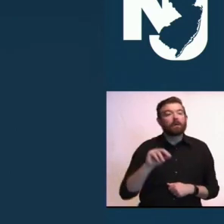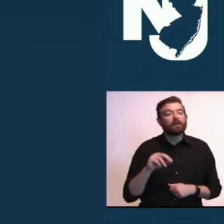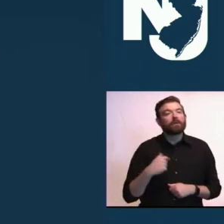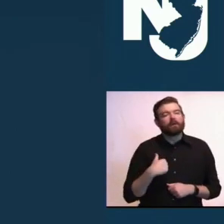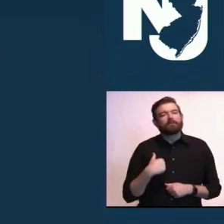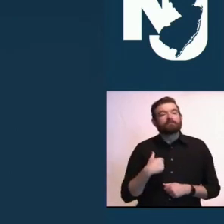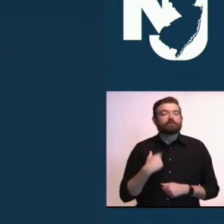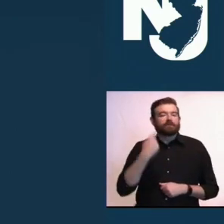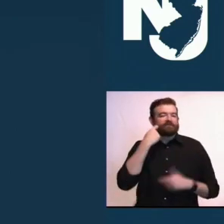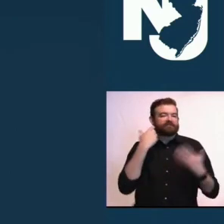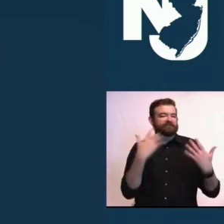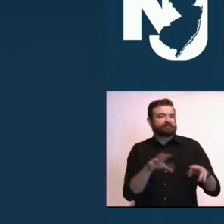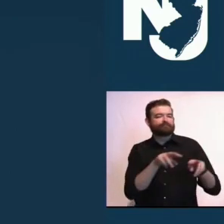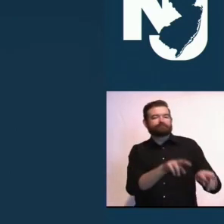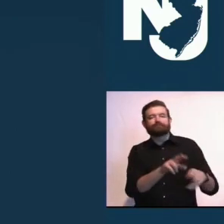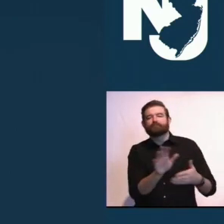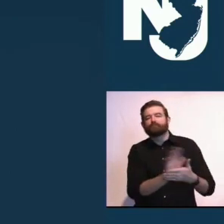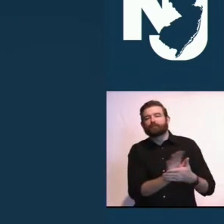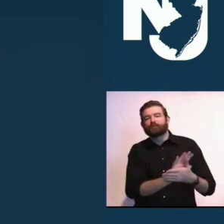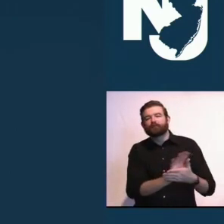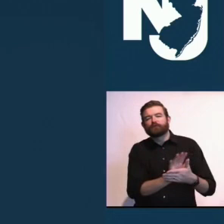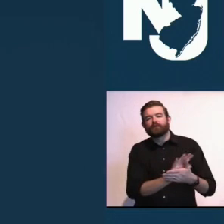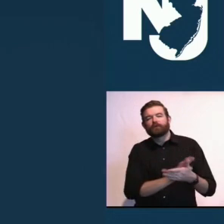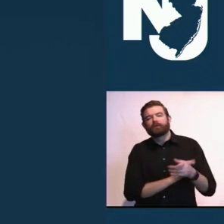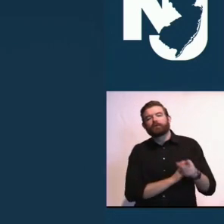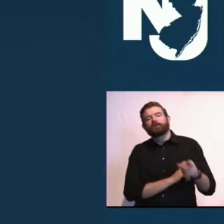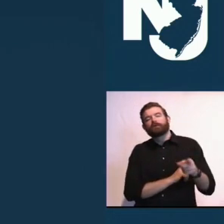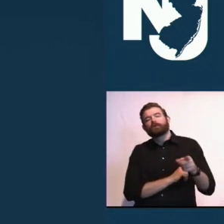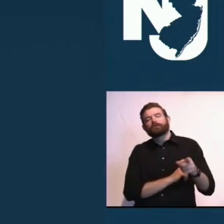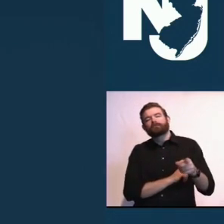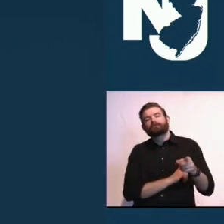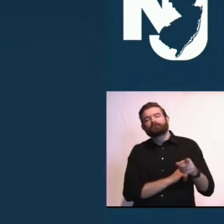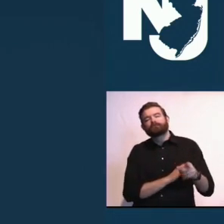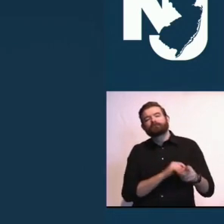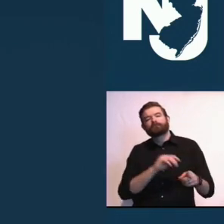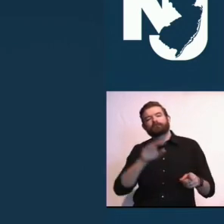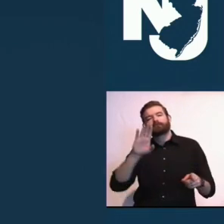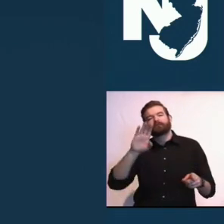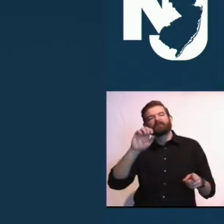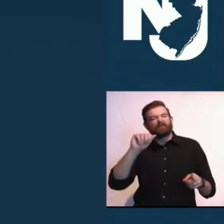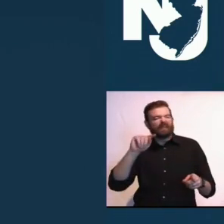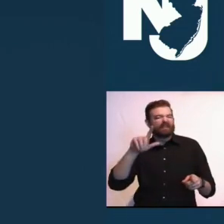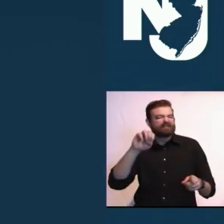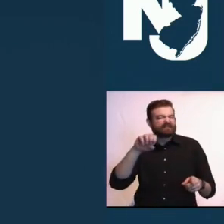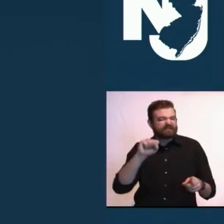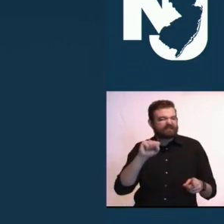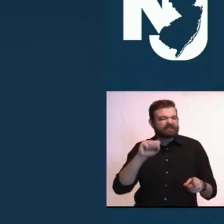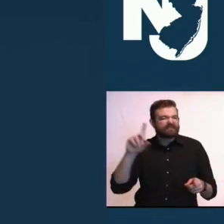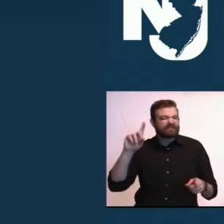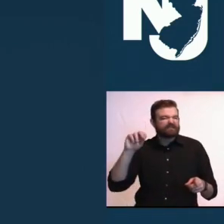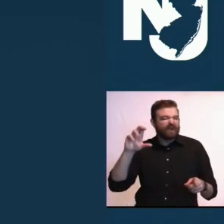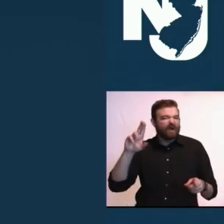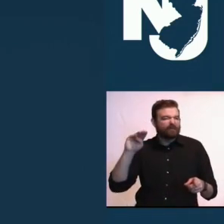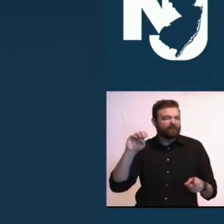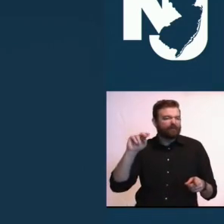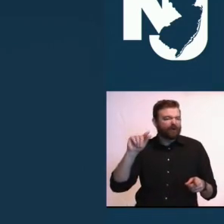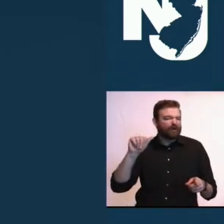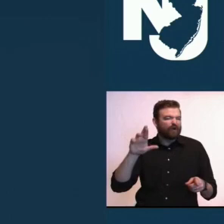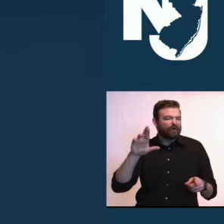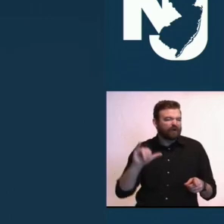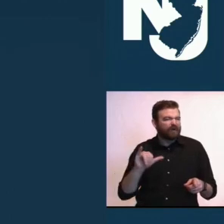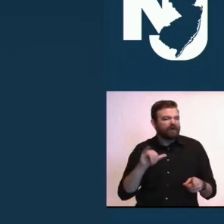us over a month to watch the Beatles Get Back documentary. I suspect the two of you may be joining me in that